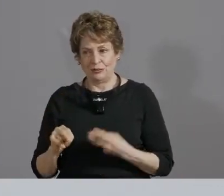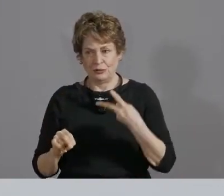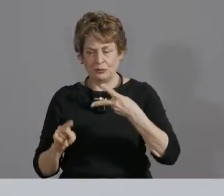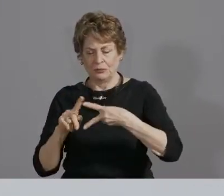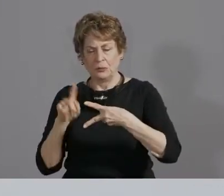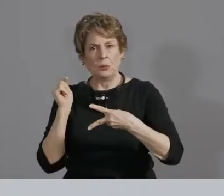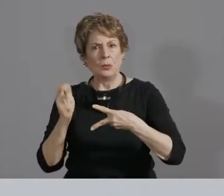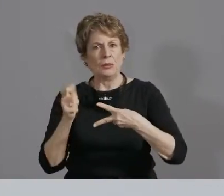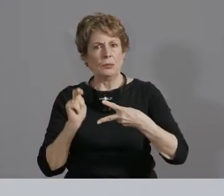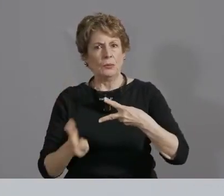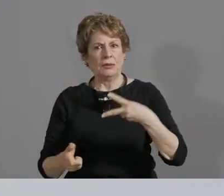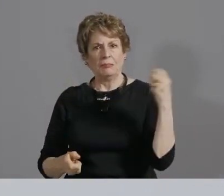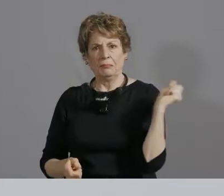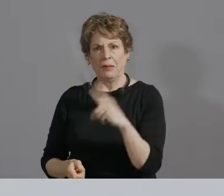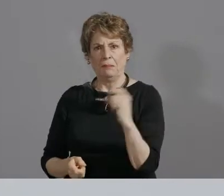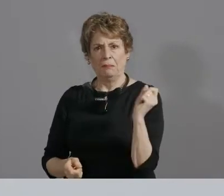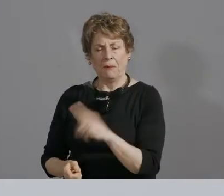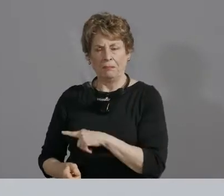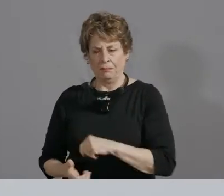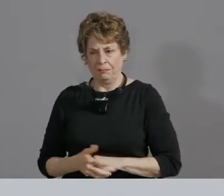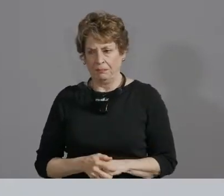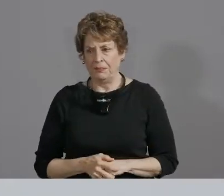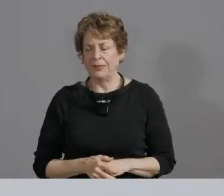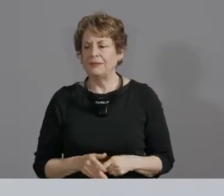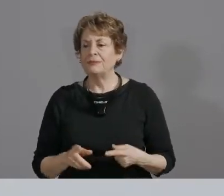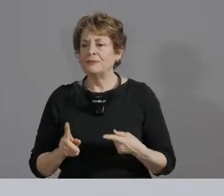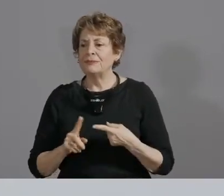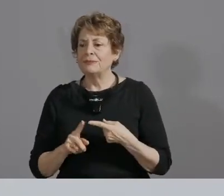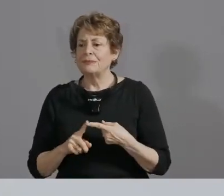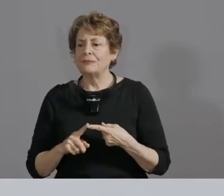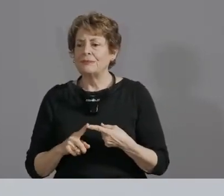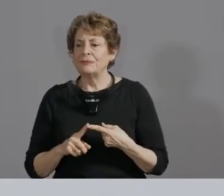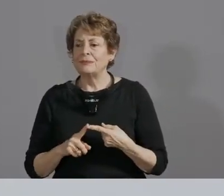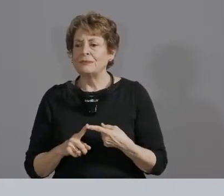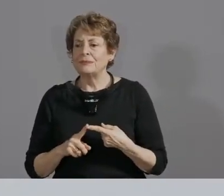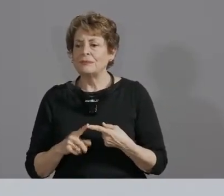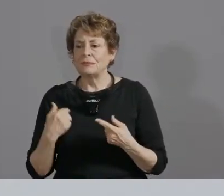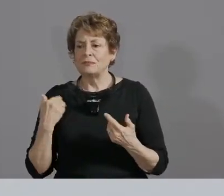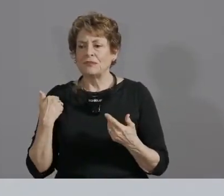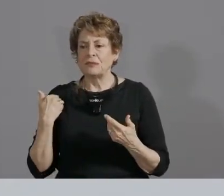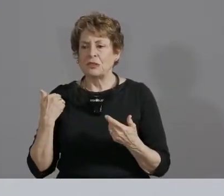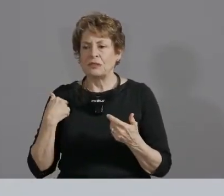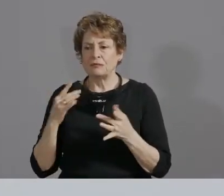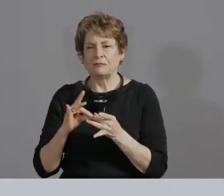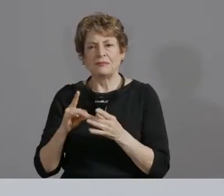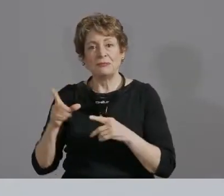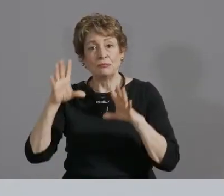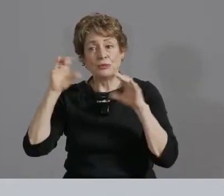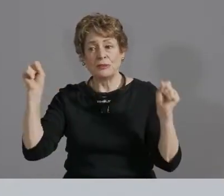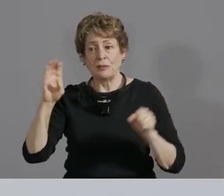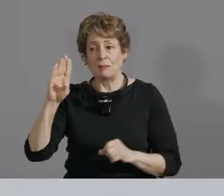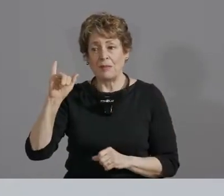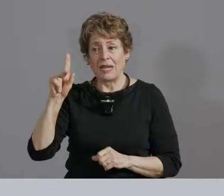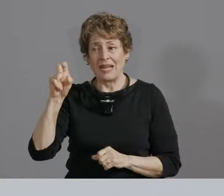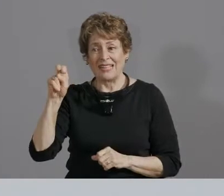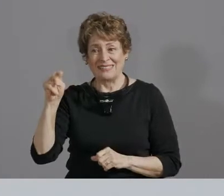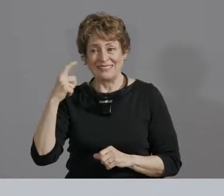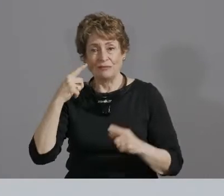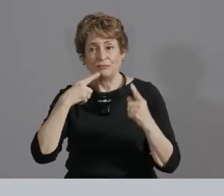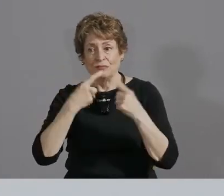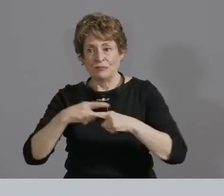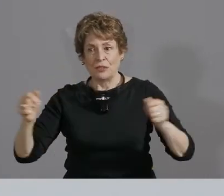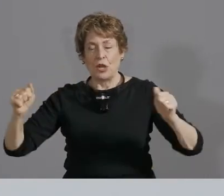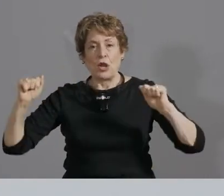The first one is, I know we kind of touched on it beforehand, but I know President Biden did just release a statement that says all Americans can be